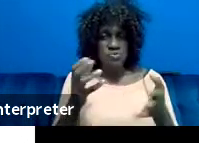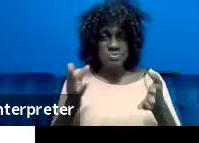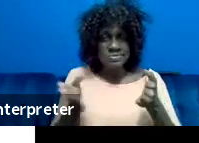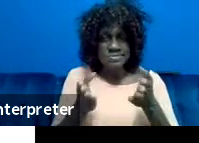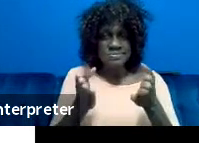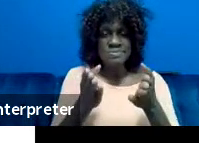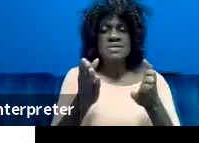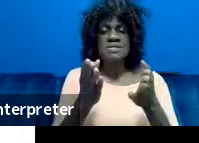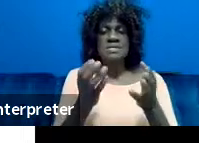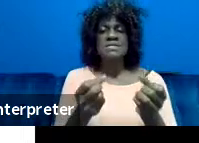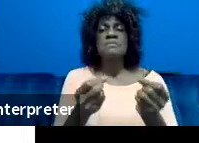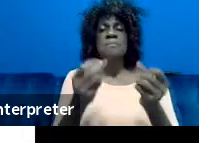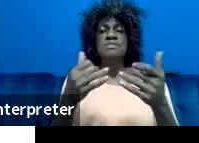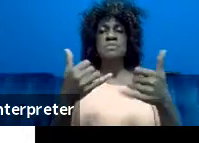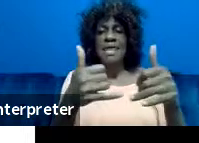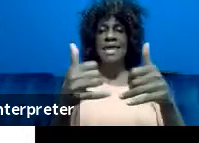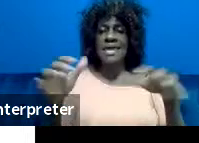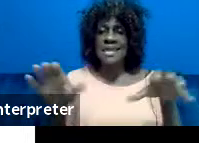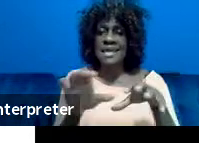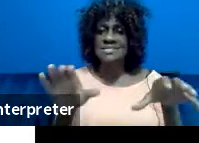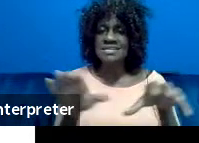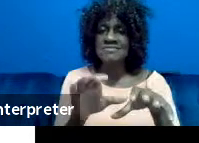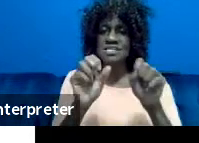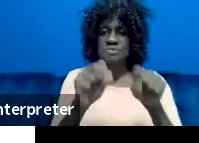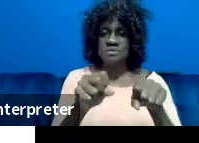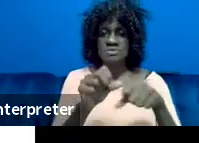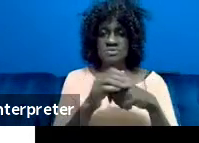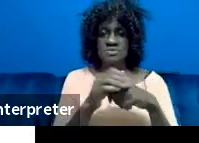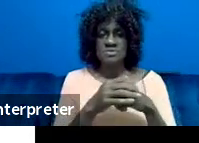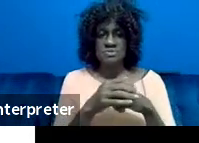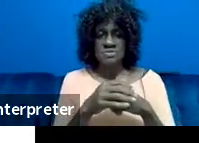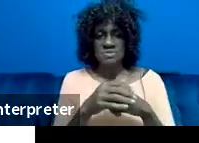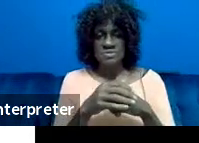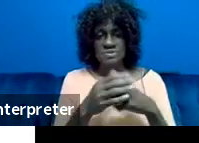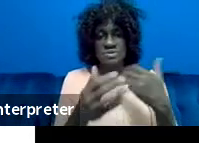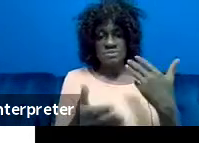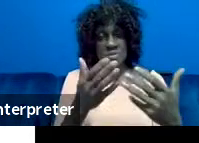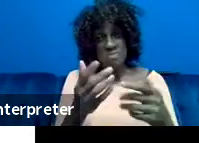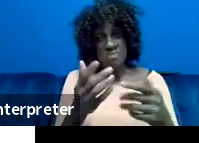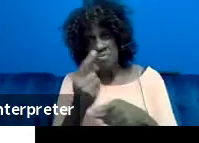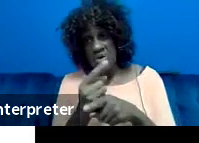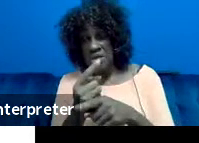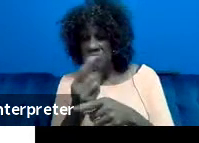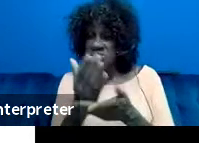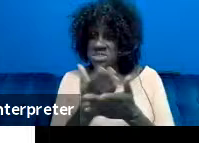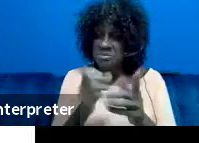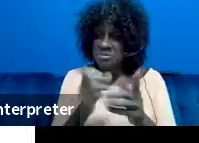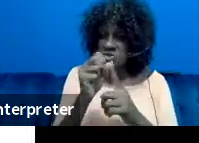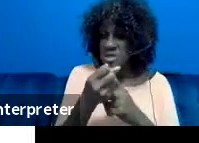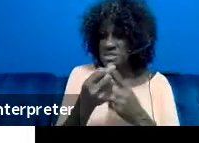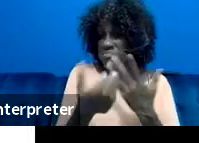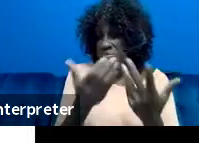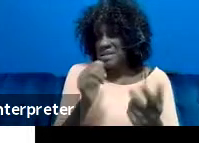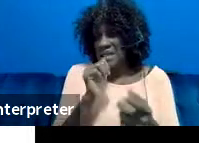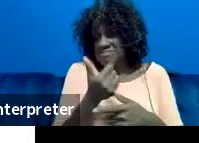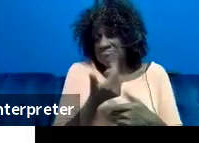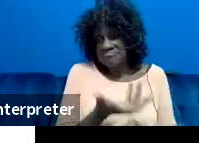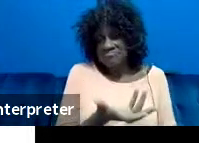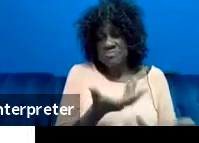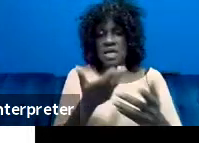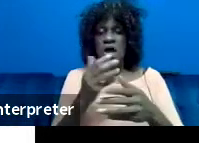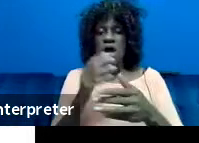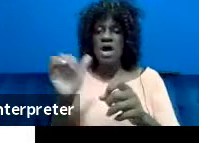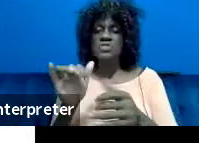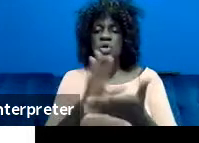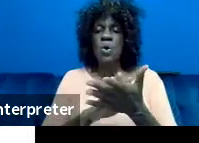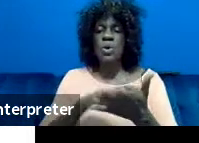much play or activity as possible as well. And so it may be appropriate in some situations, but maybe not in others. And also learning, we